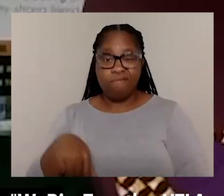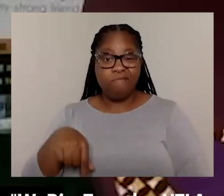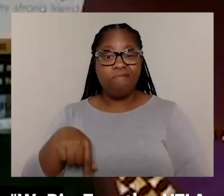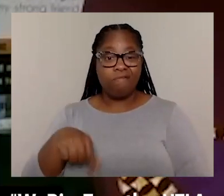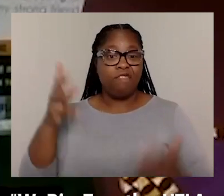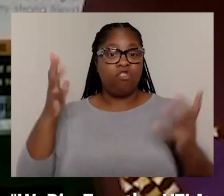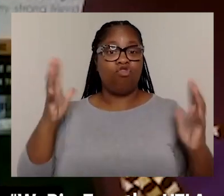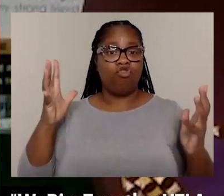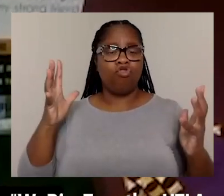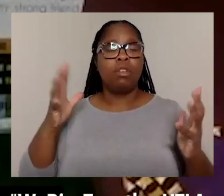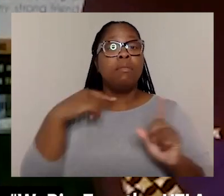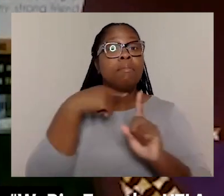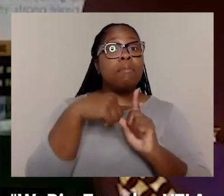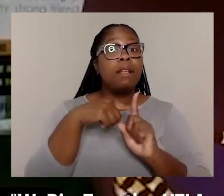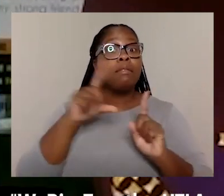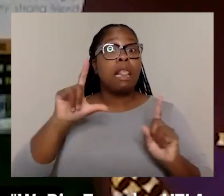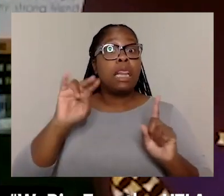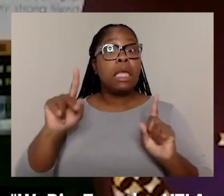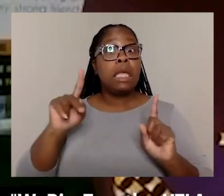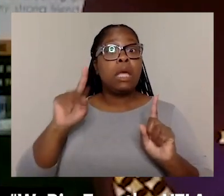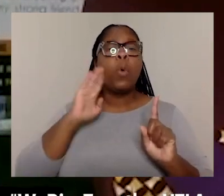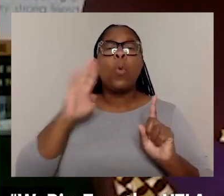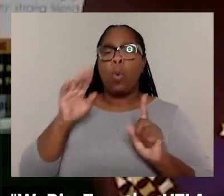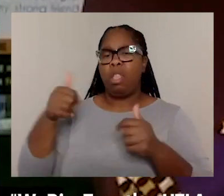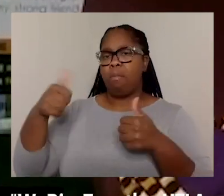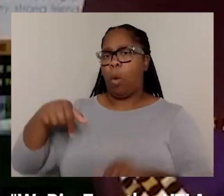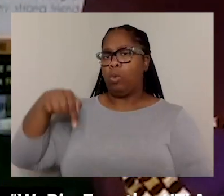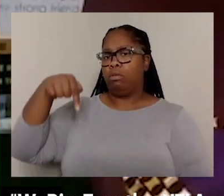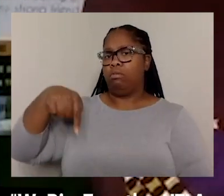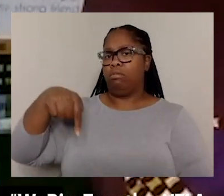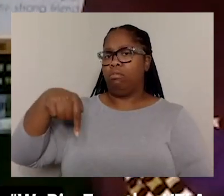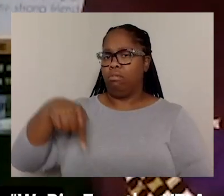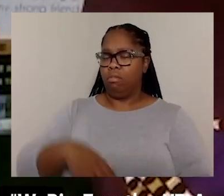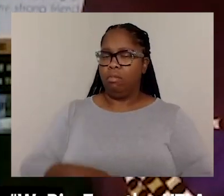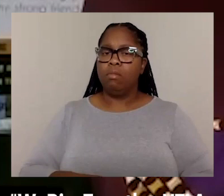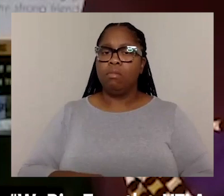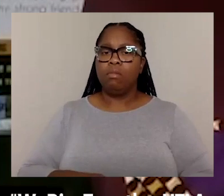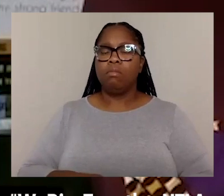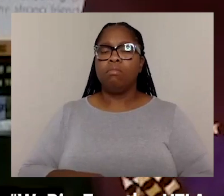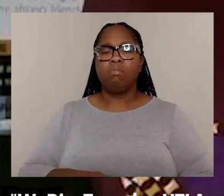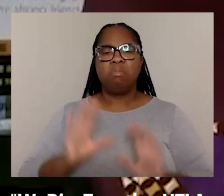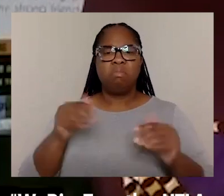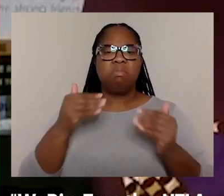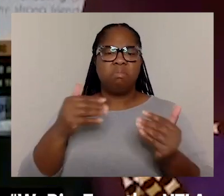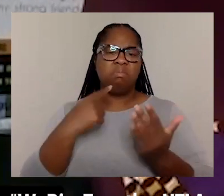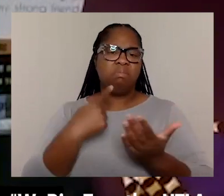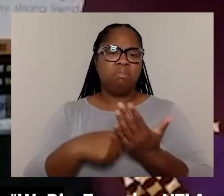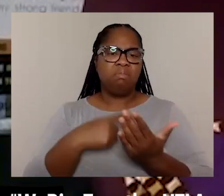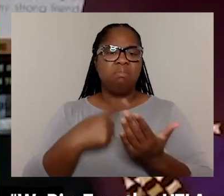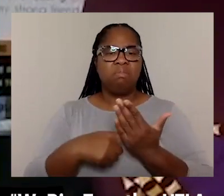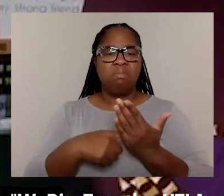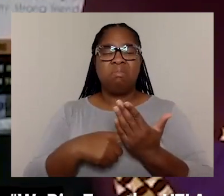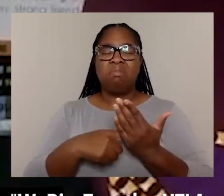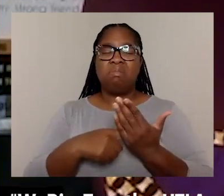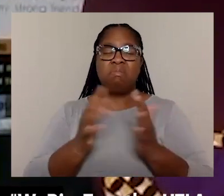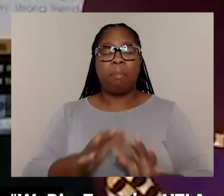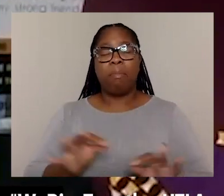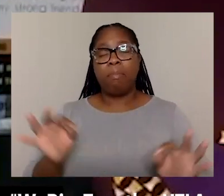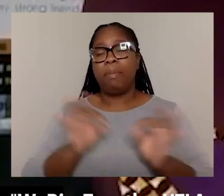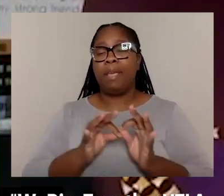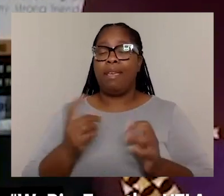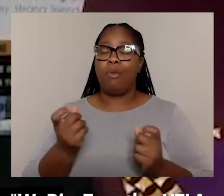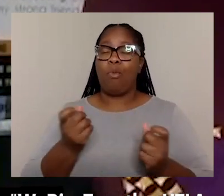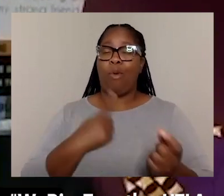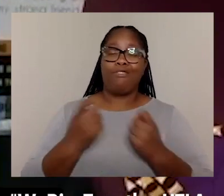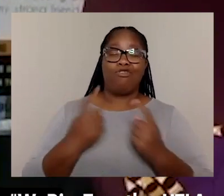we'll post the link in the comments below. Let's walk through a couple of the big questions that we've been